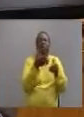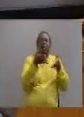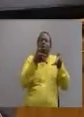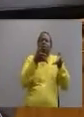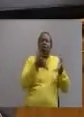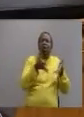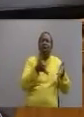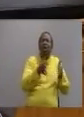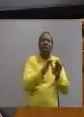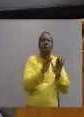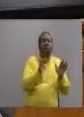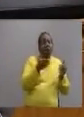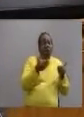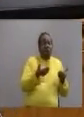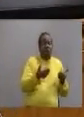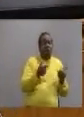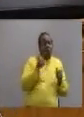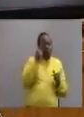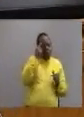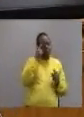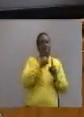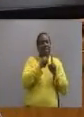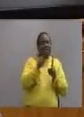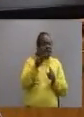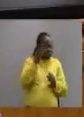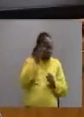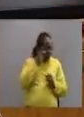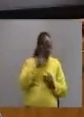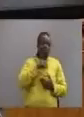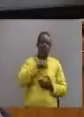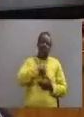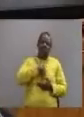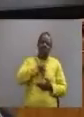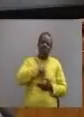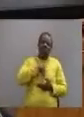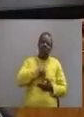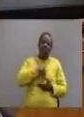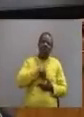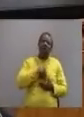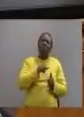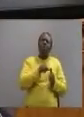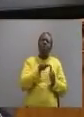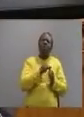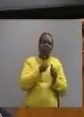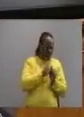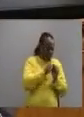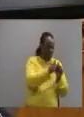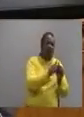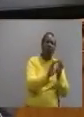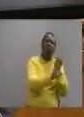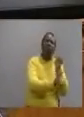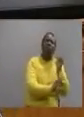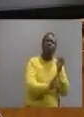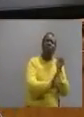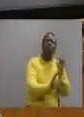our brains down and our conscience, this Parliament is no longer what the Constitution wanted it to be.